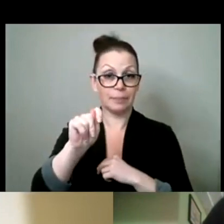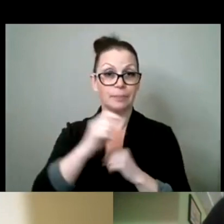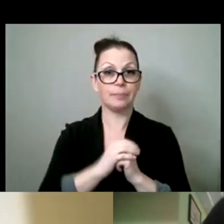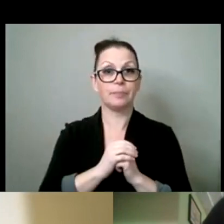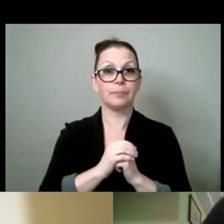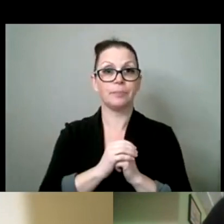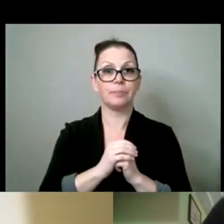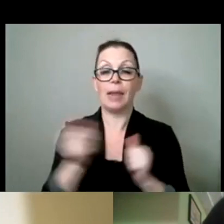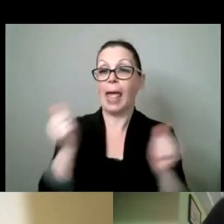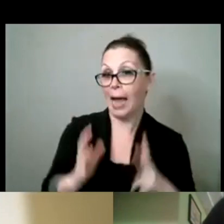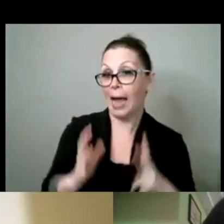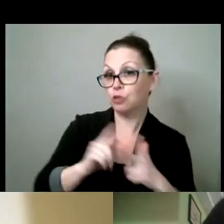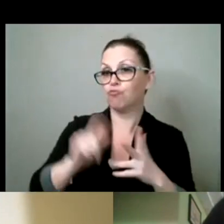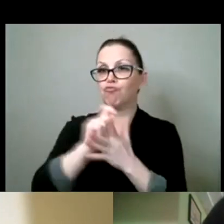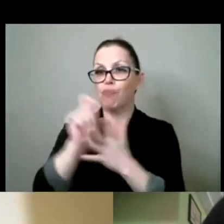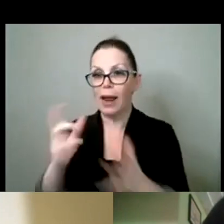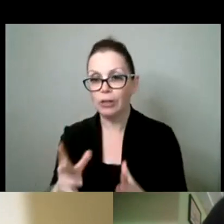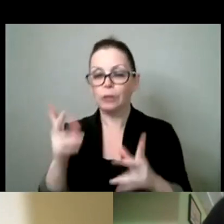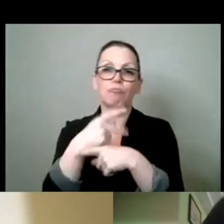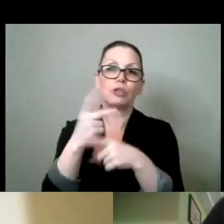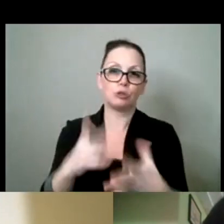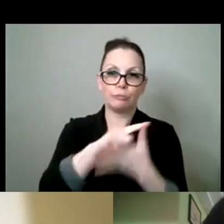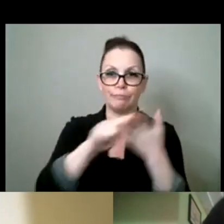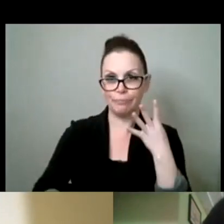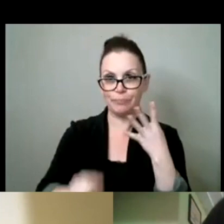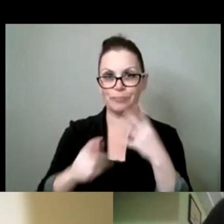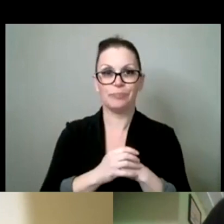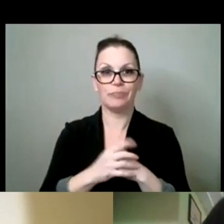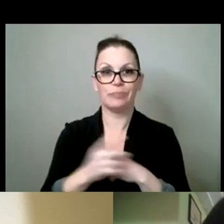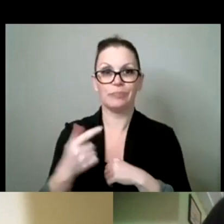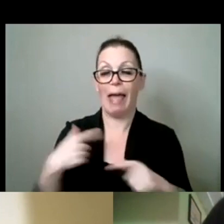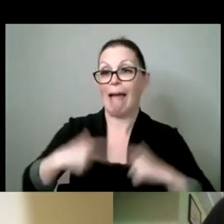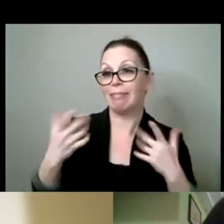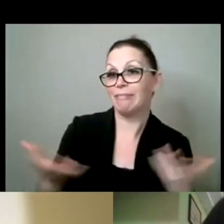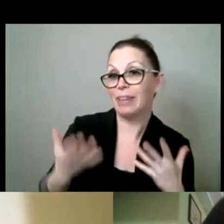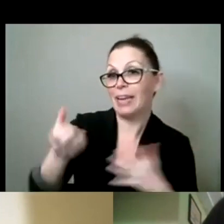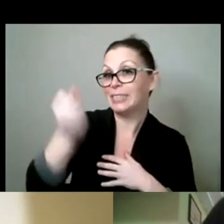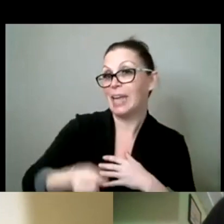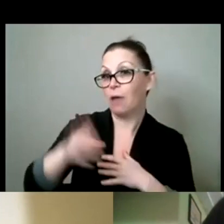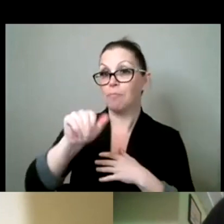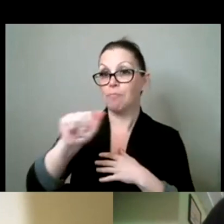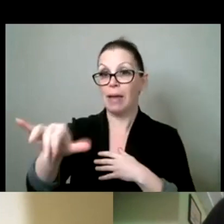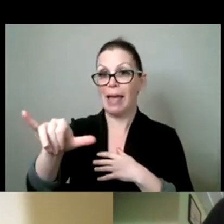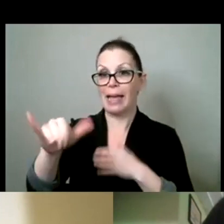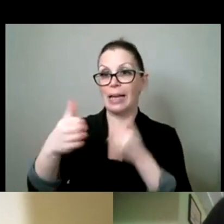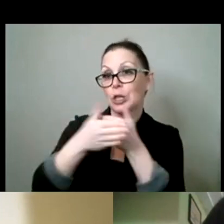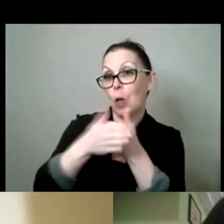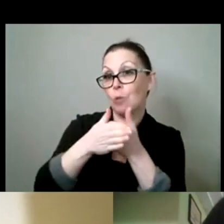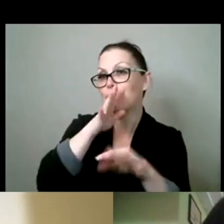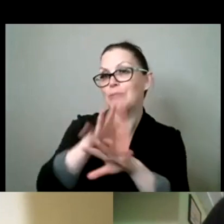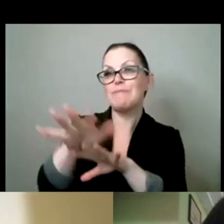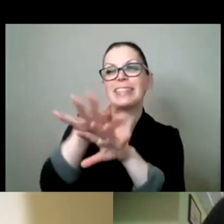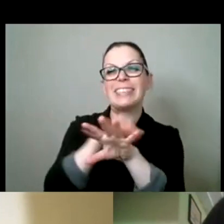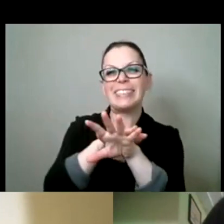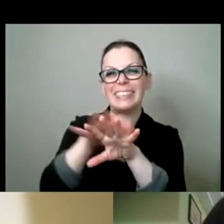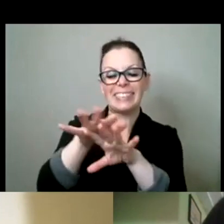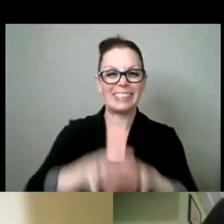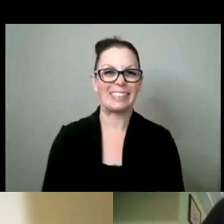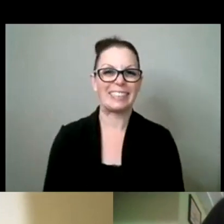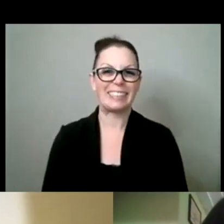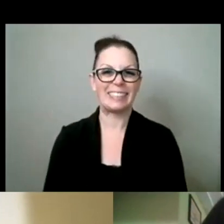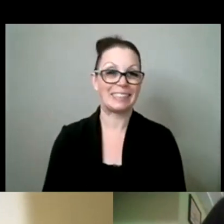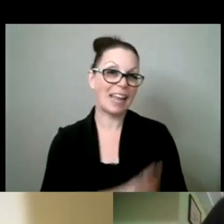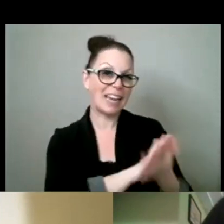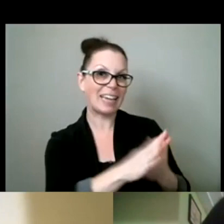an actor, a writer, and a producer. And I live down here in the South Bay, close to the beach.